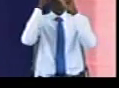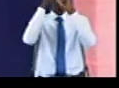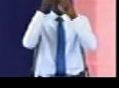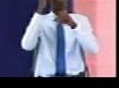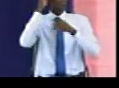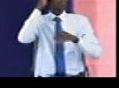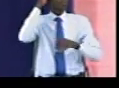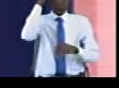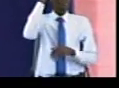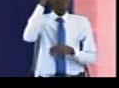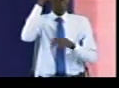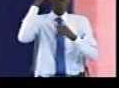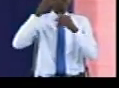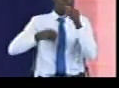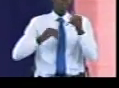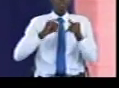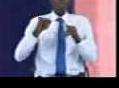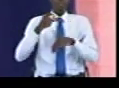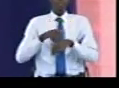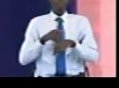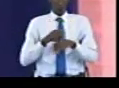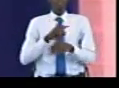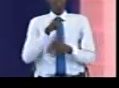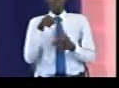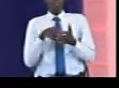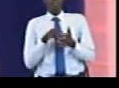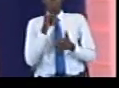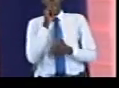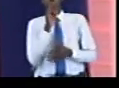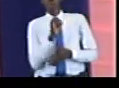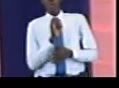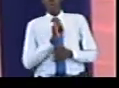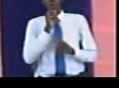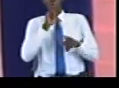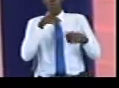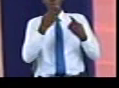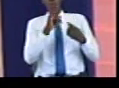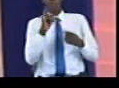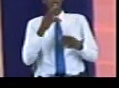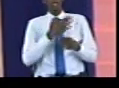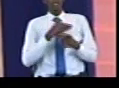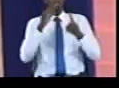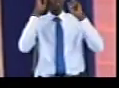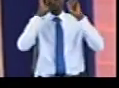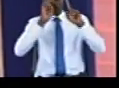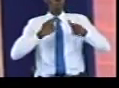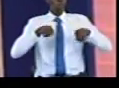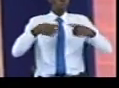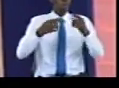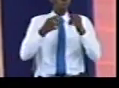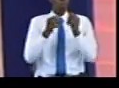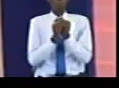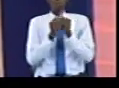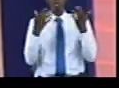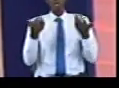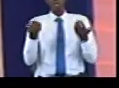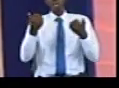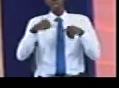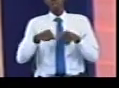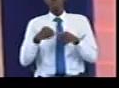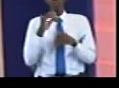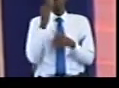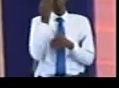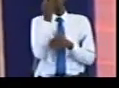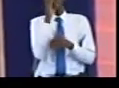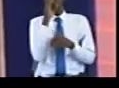terminal point. There is where I'm going. And he went, and he did, without any distraction. Not only that,